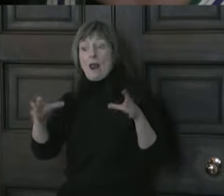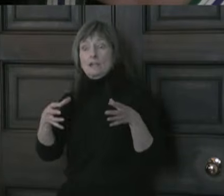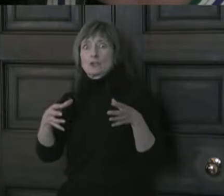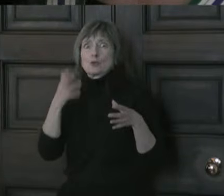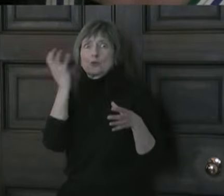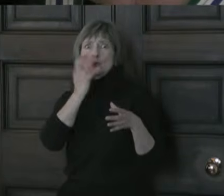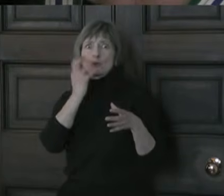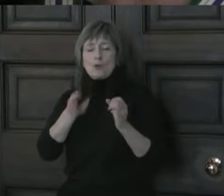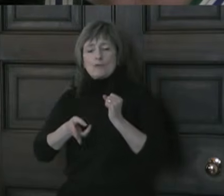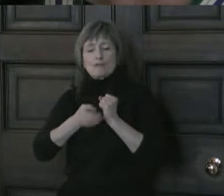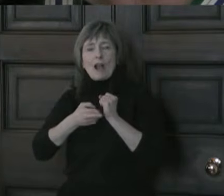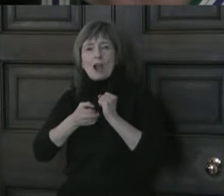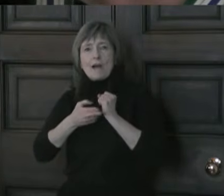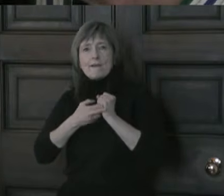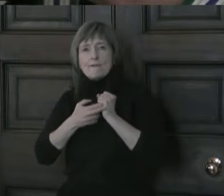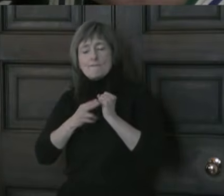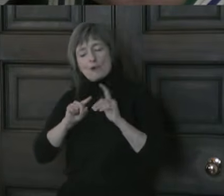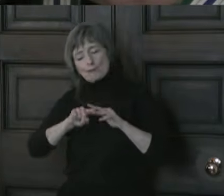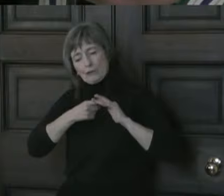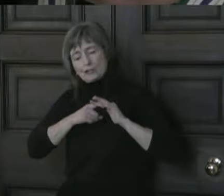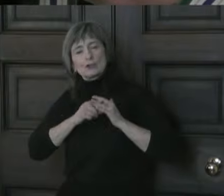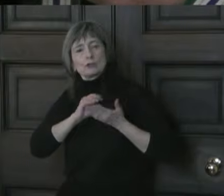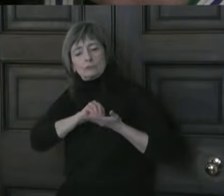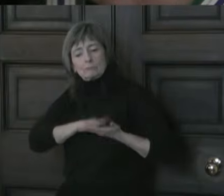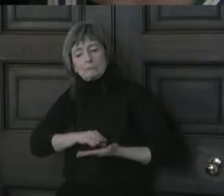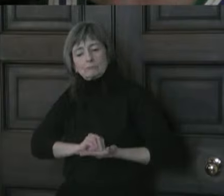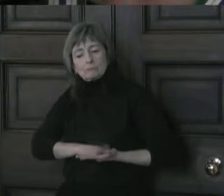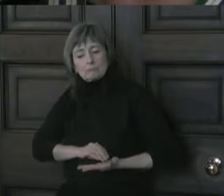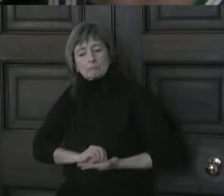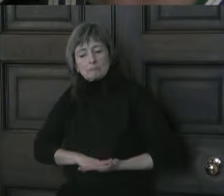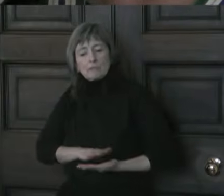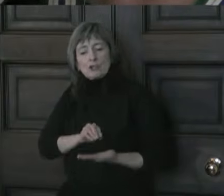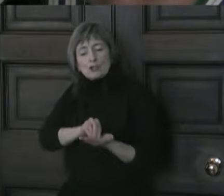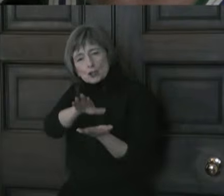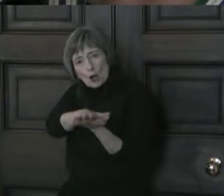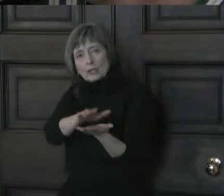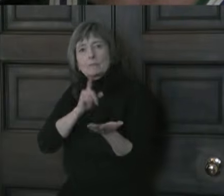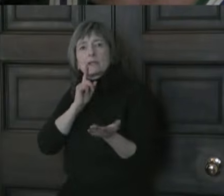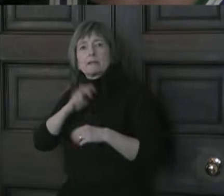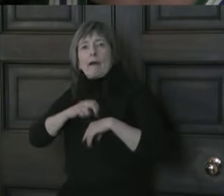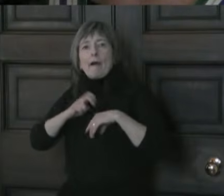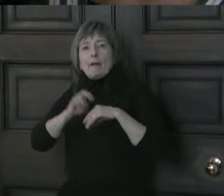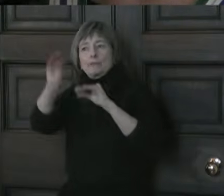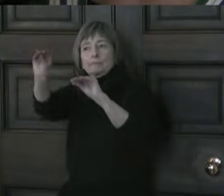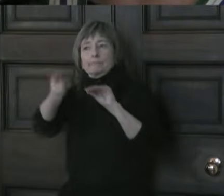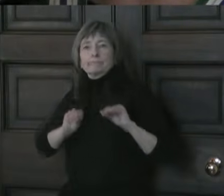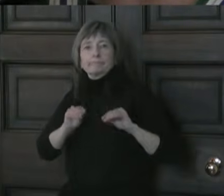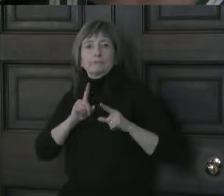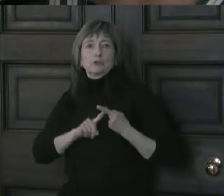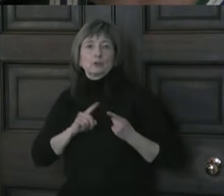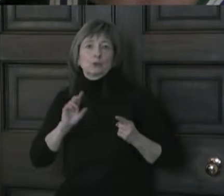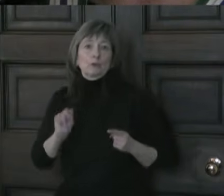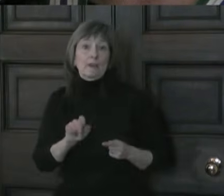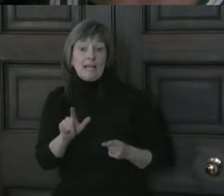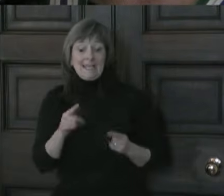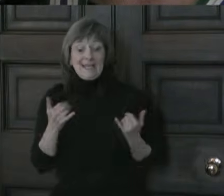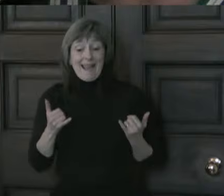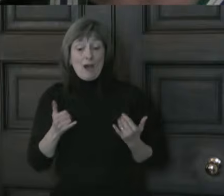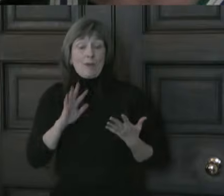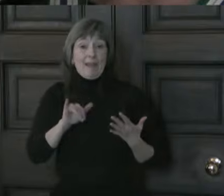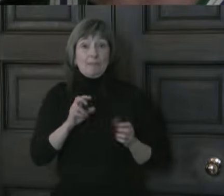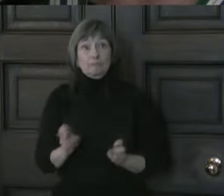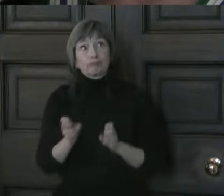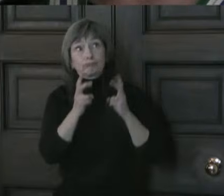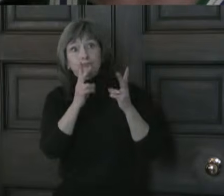archive of original records documenting Irish immigration to Newfoundland. This collection, now digitized